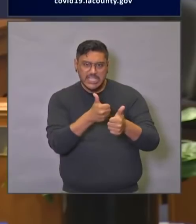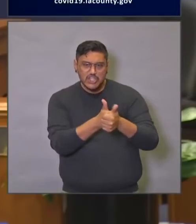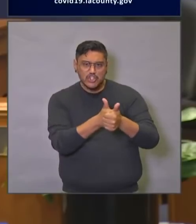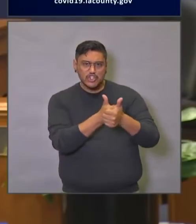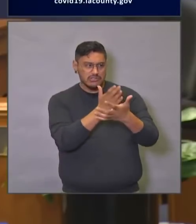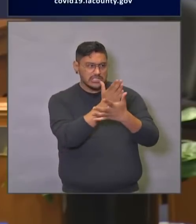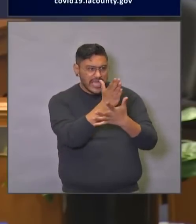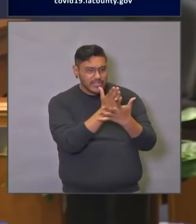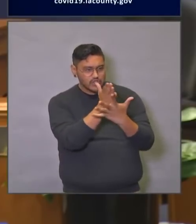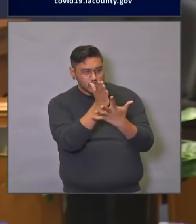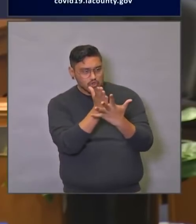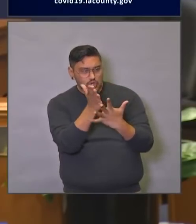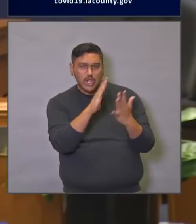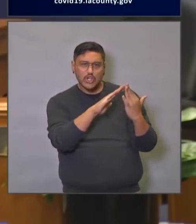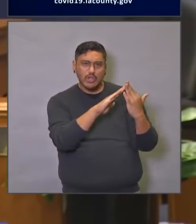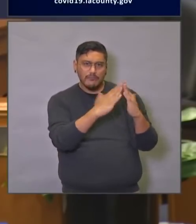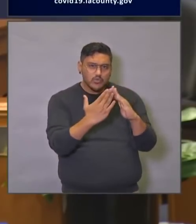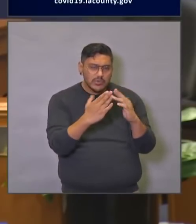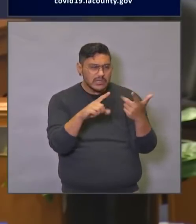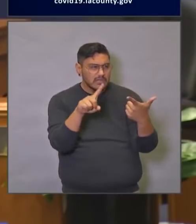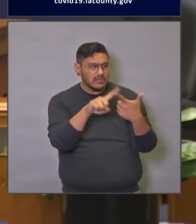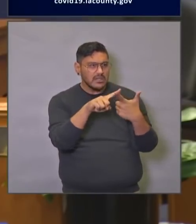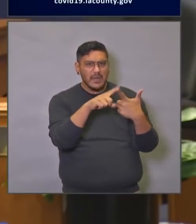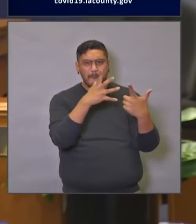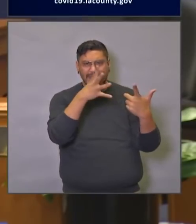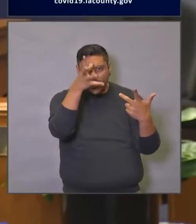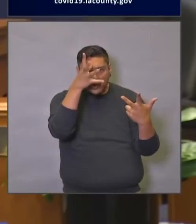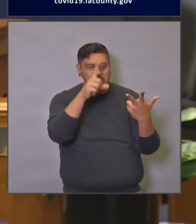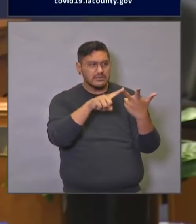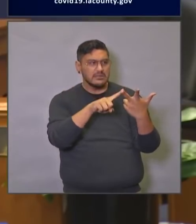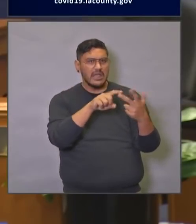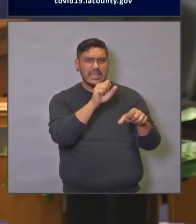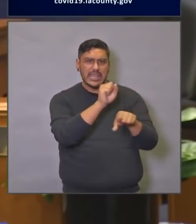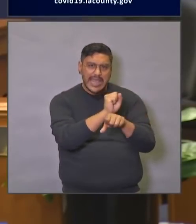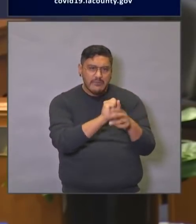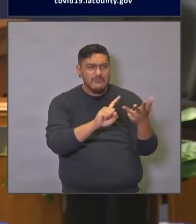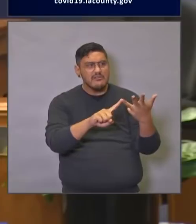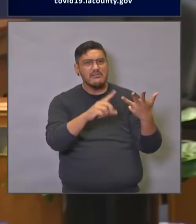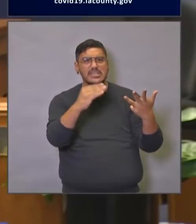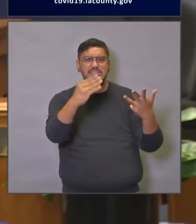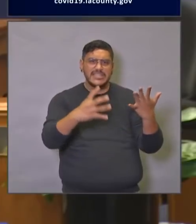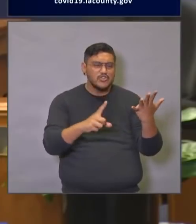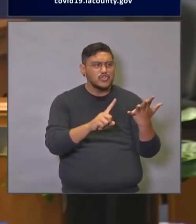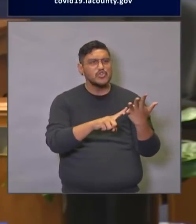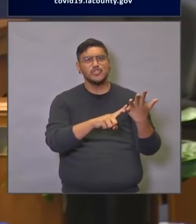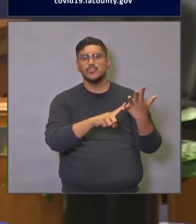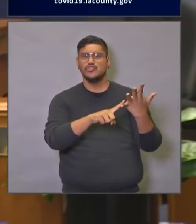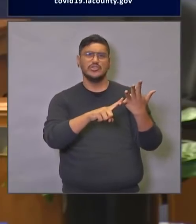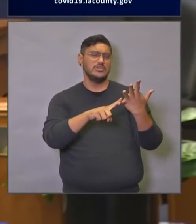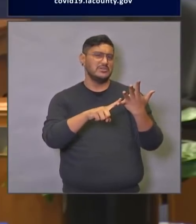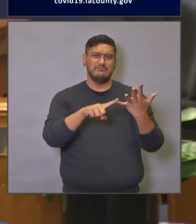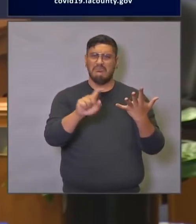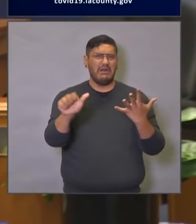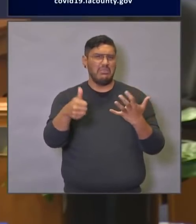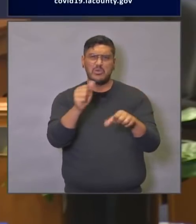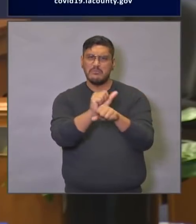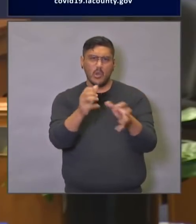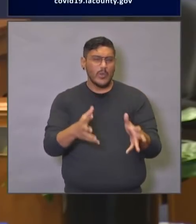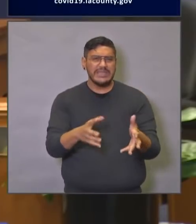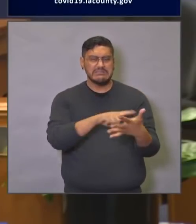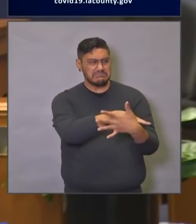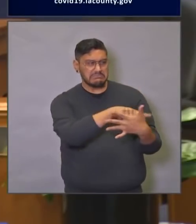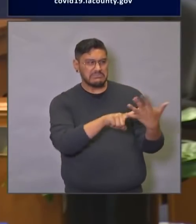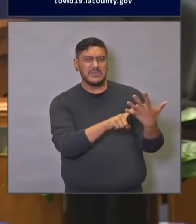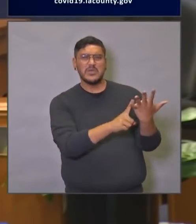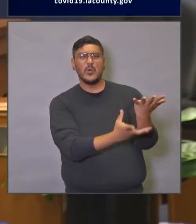community organizations, parents, and labor, both employees and teachers, are fully